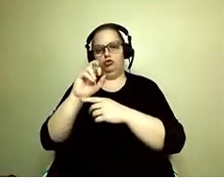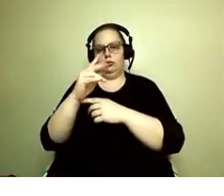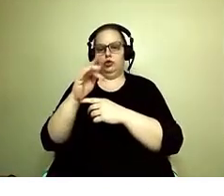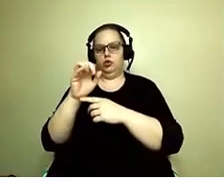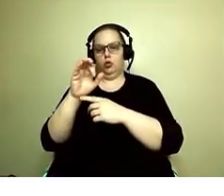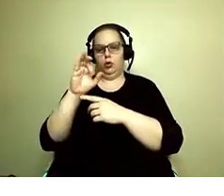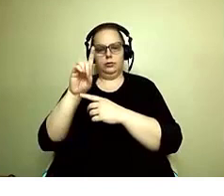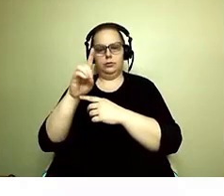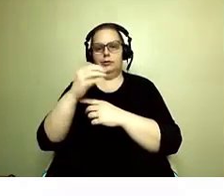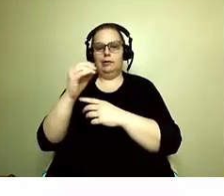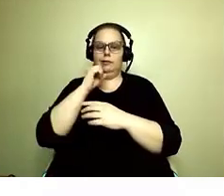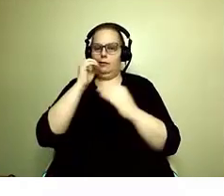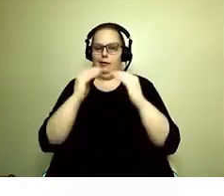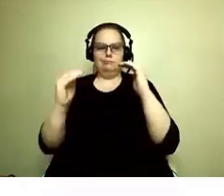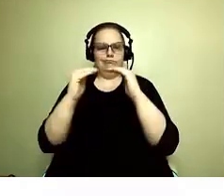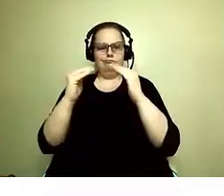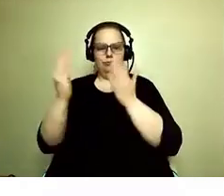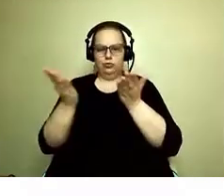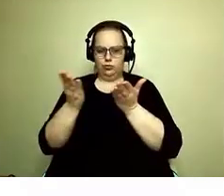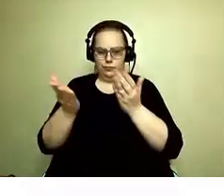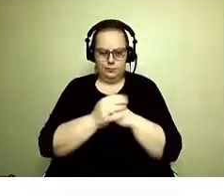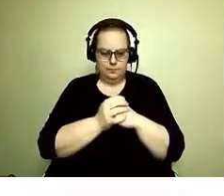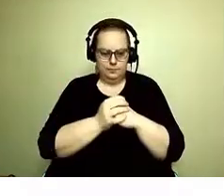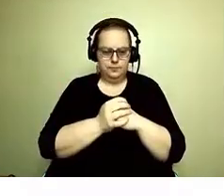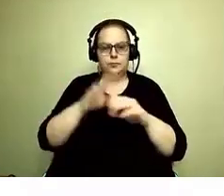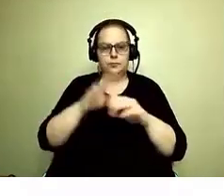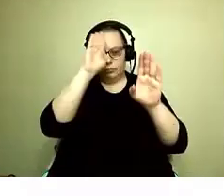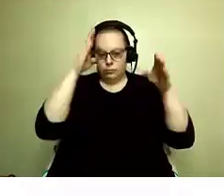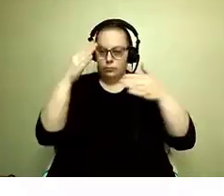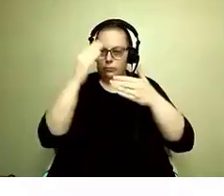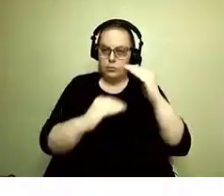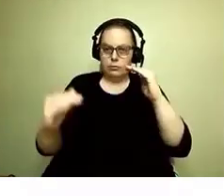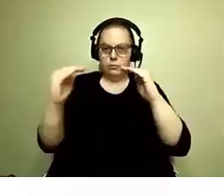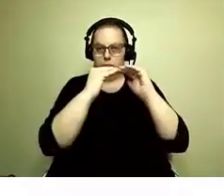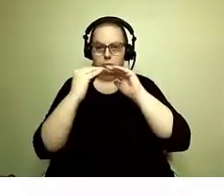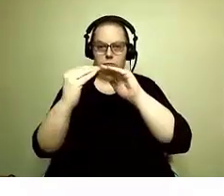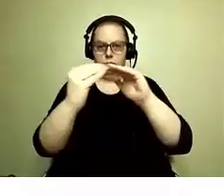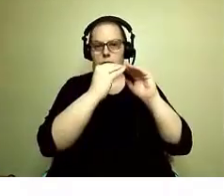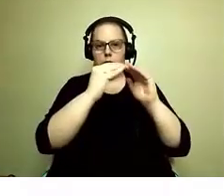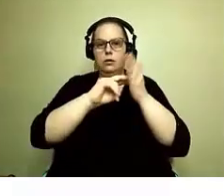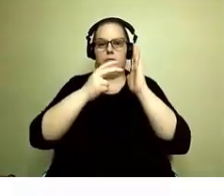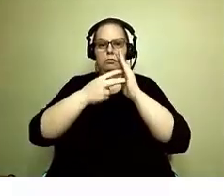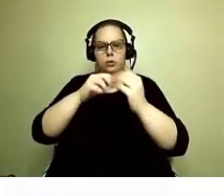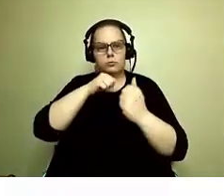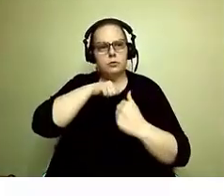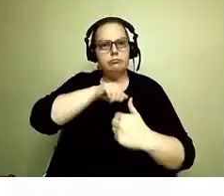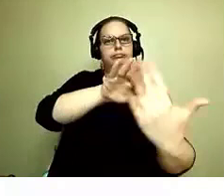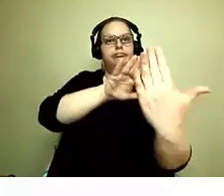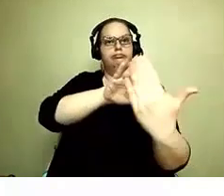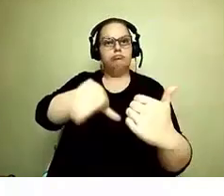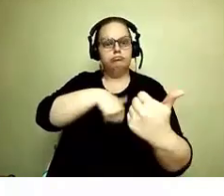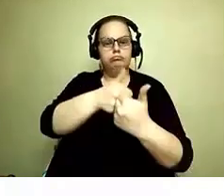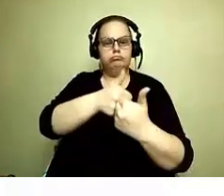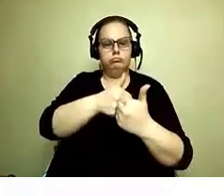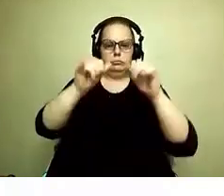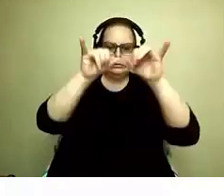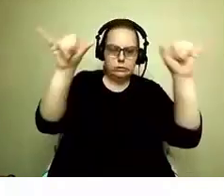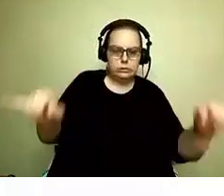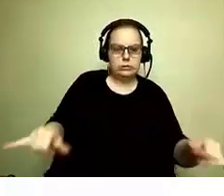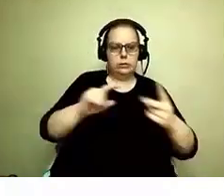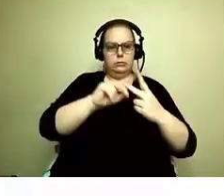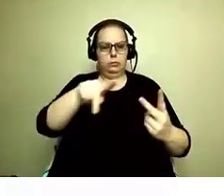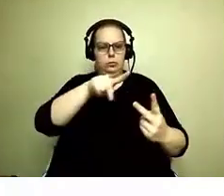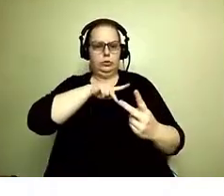served. When we have a focus on equity, we push back on individual and system biases and stereotypes that affect educational